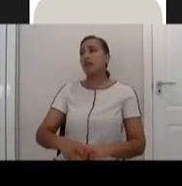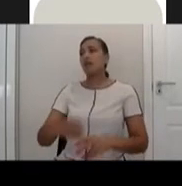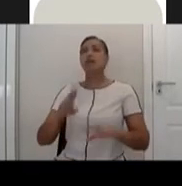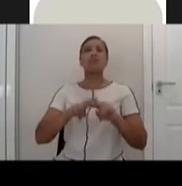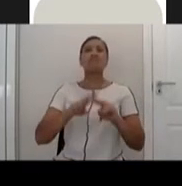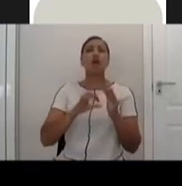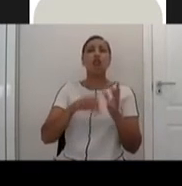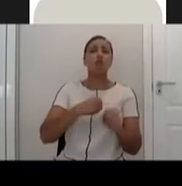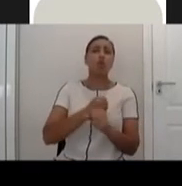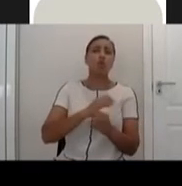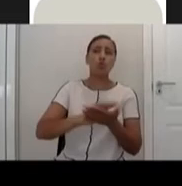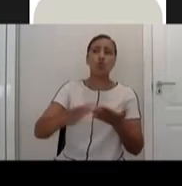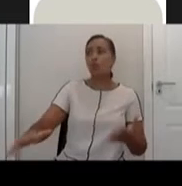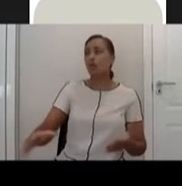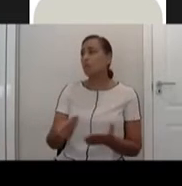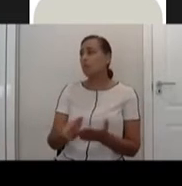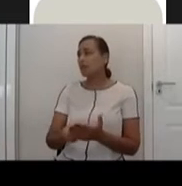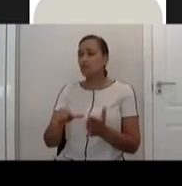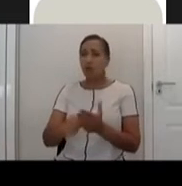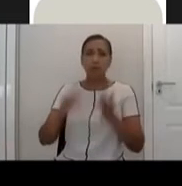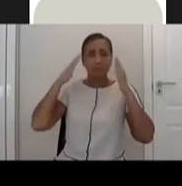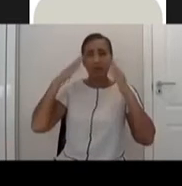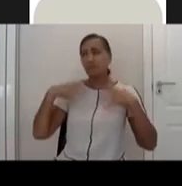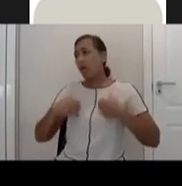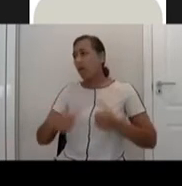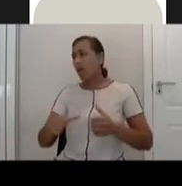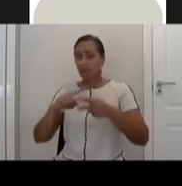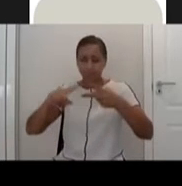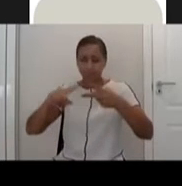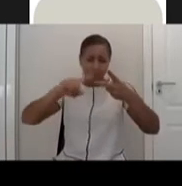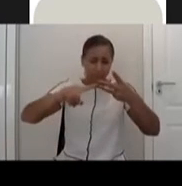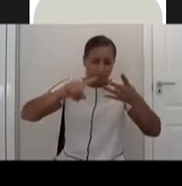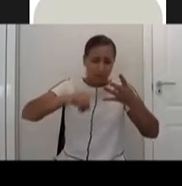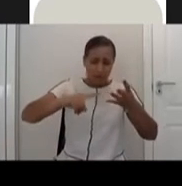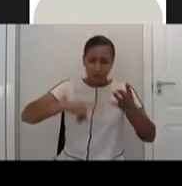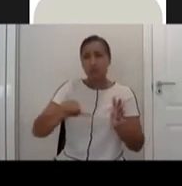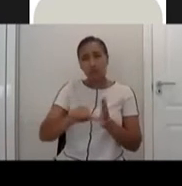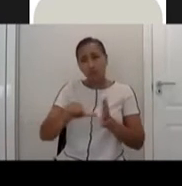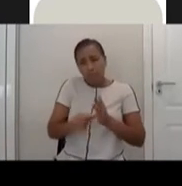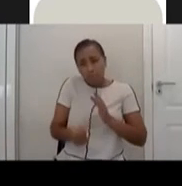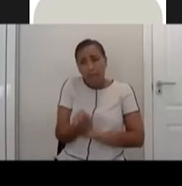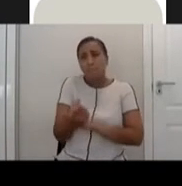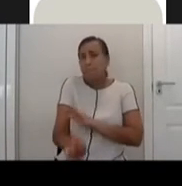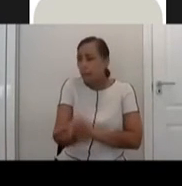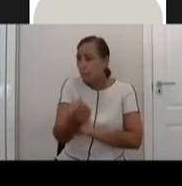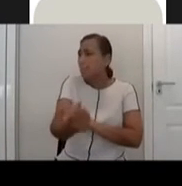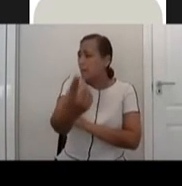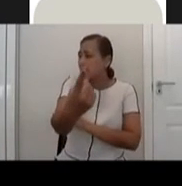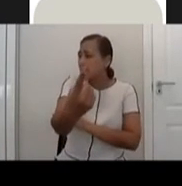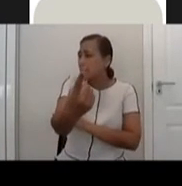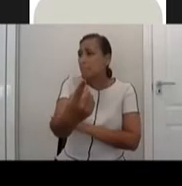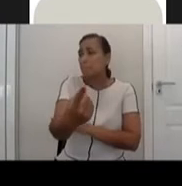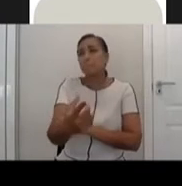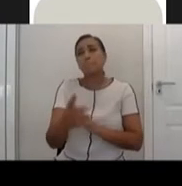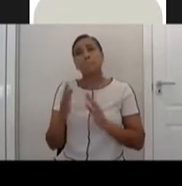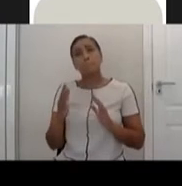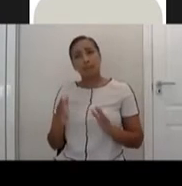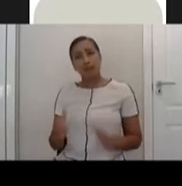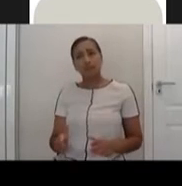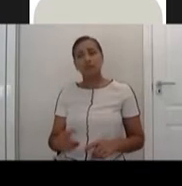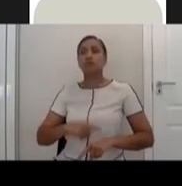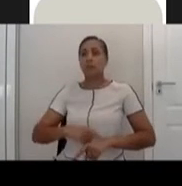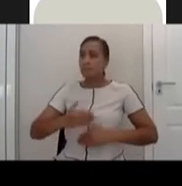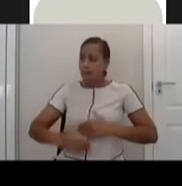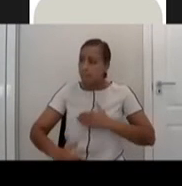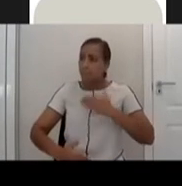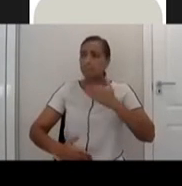health issues when mental health services were already struggling. I guess, you know, we just have to work through a piece at a time and try and